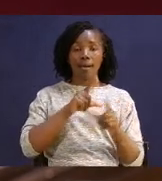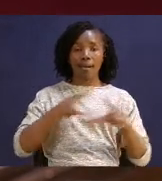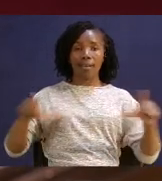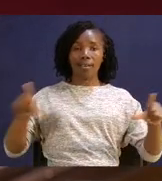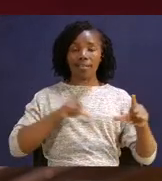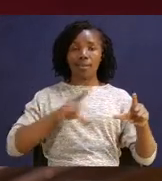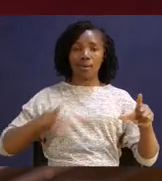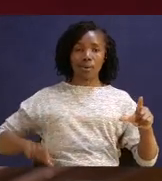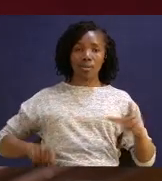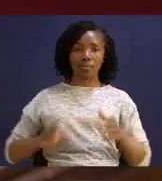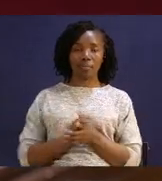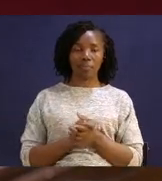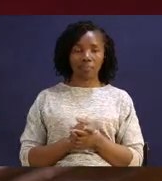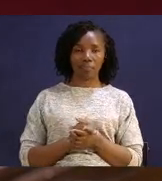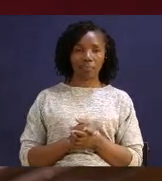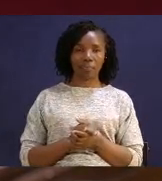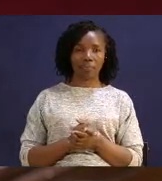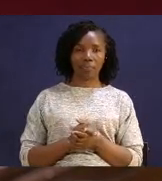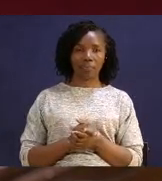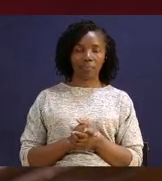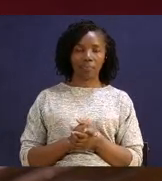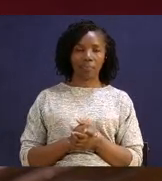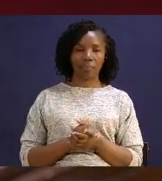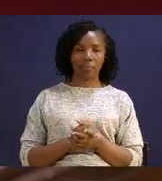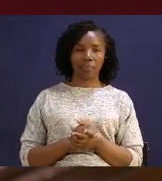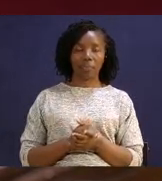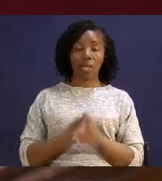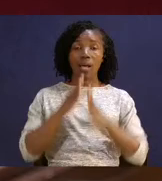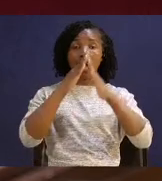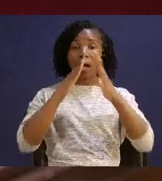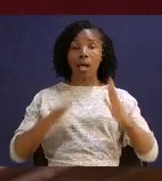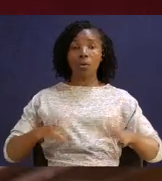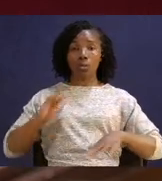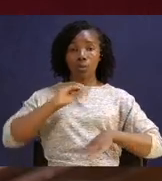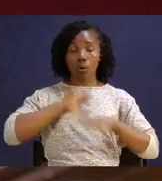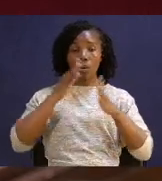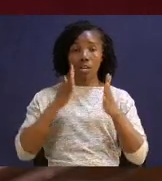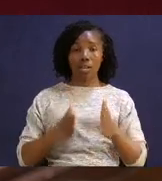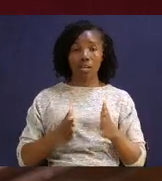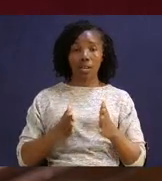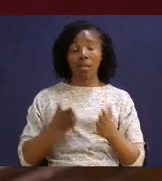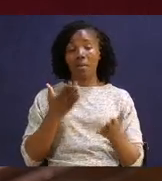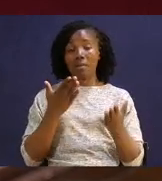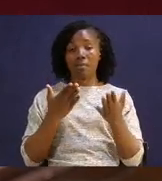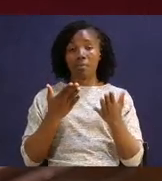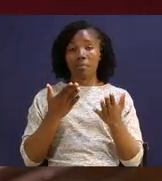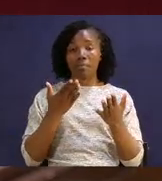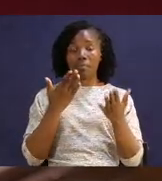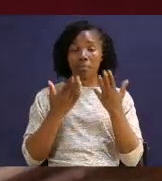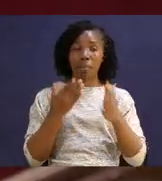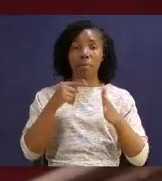So look at your neighbor and tell your neighbor, even though I'm a tenant outside, inside I'm a landlord, tell them.